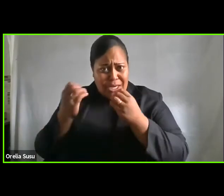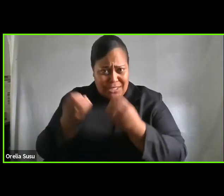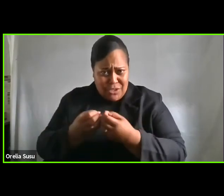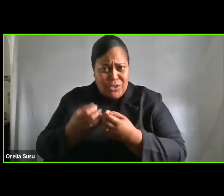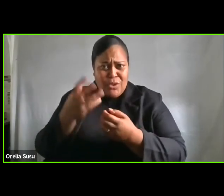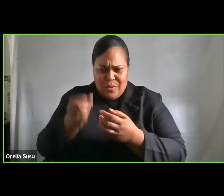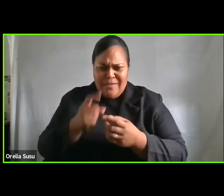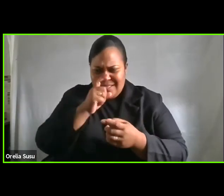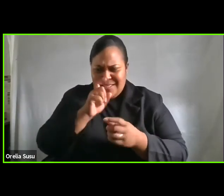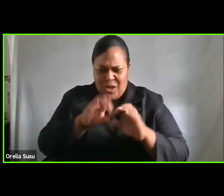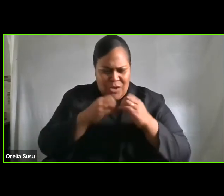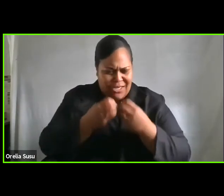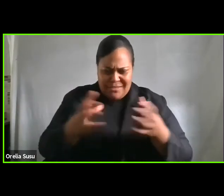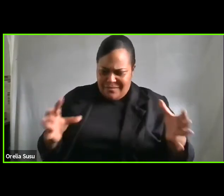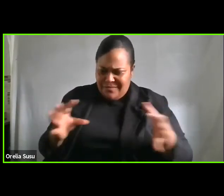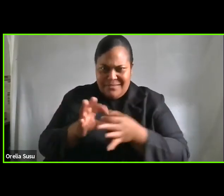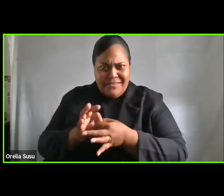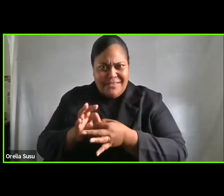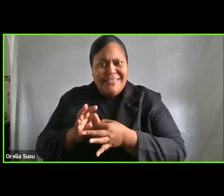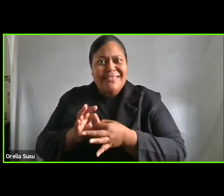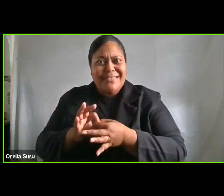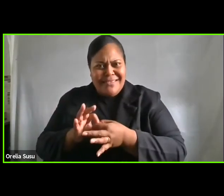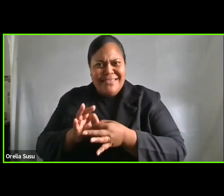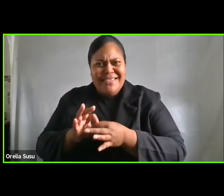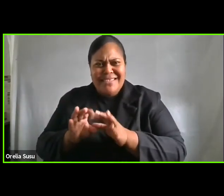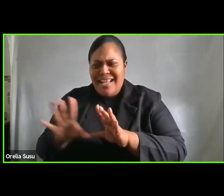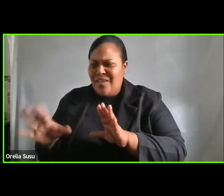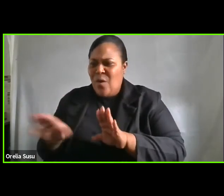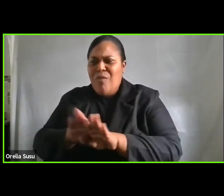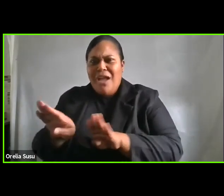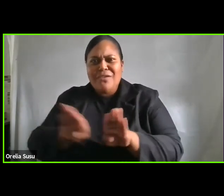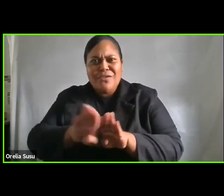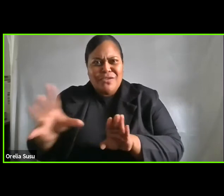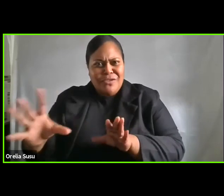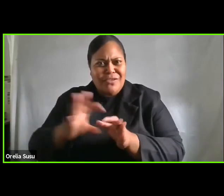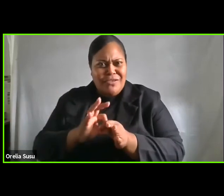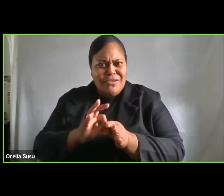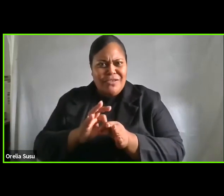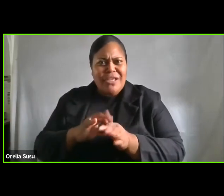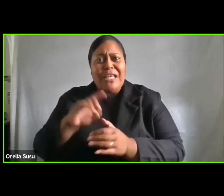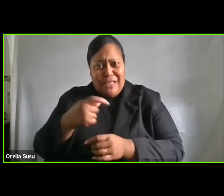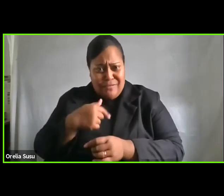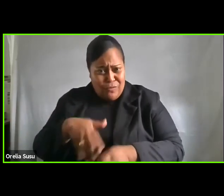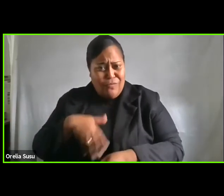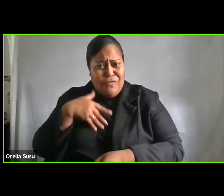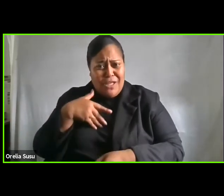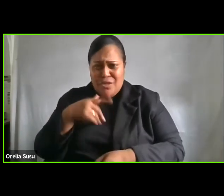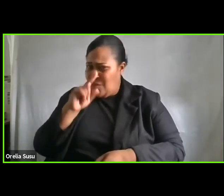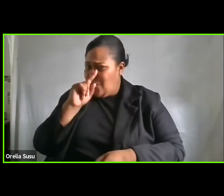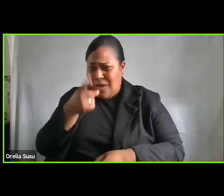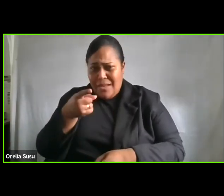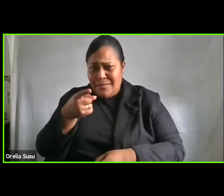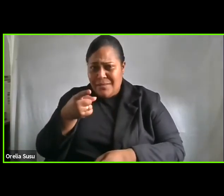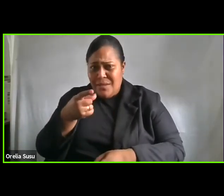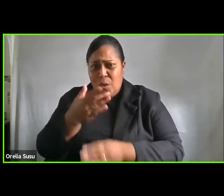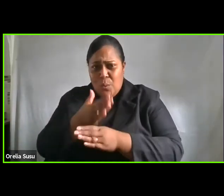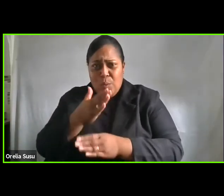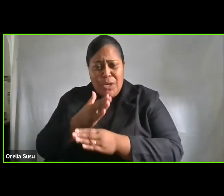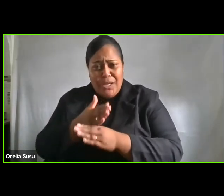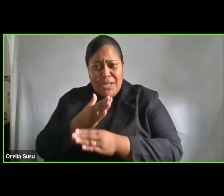and your allies and your accomplices. So if you feel that you can't work on the